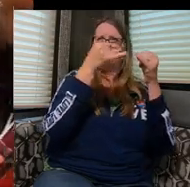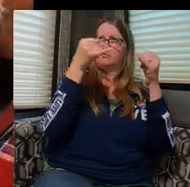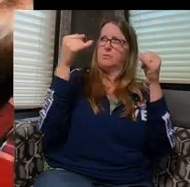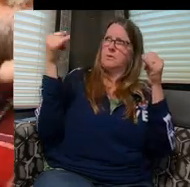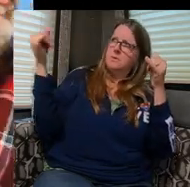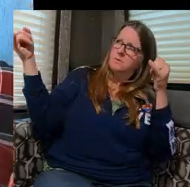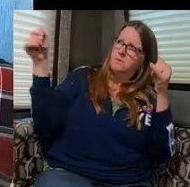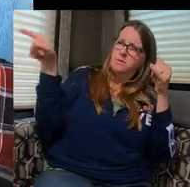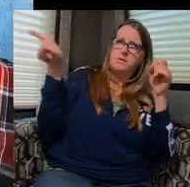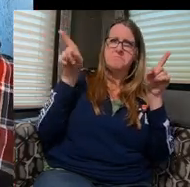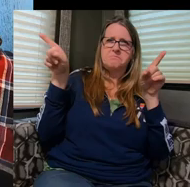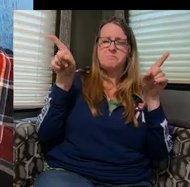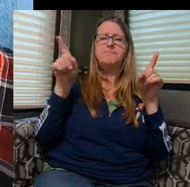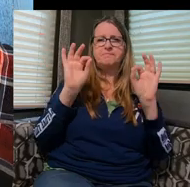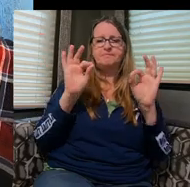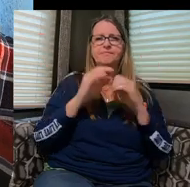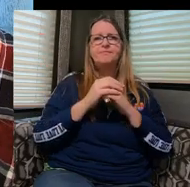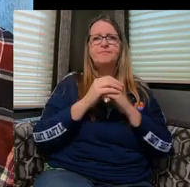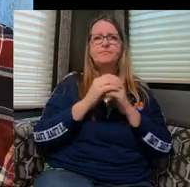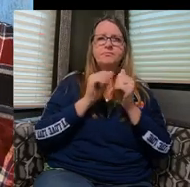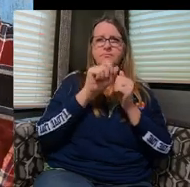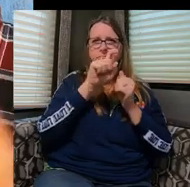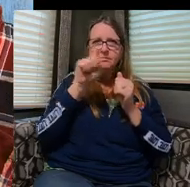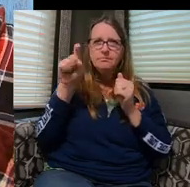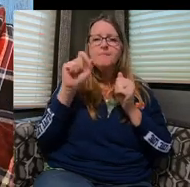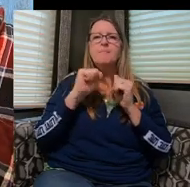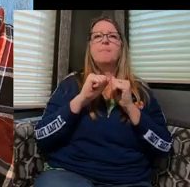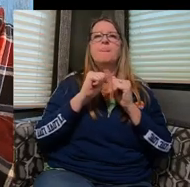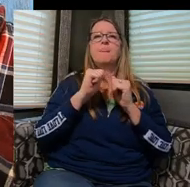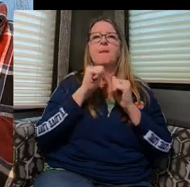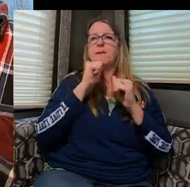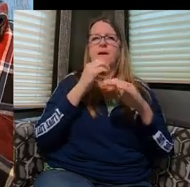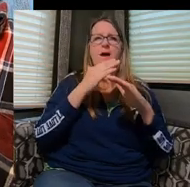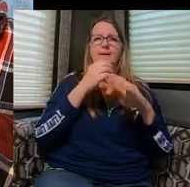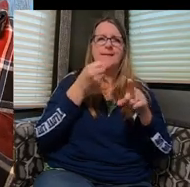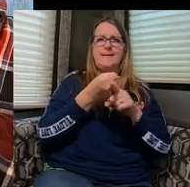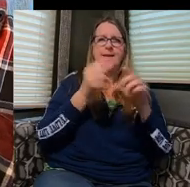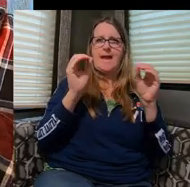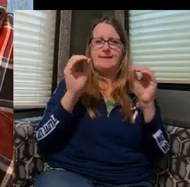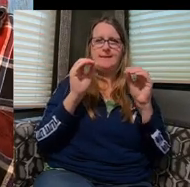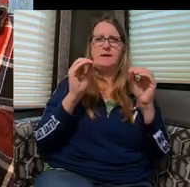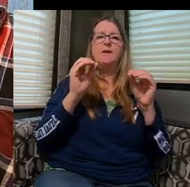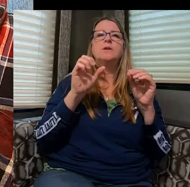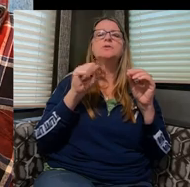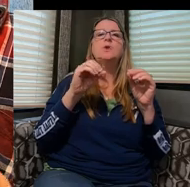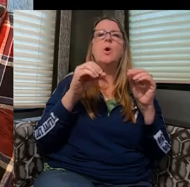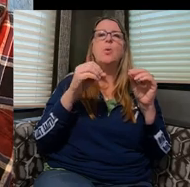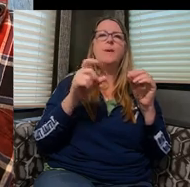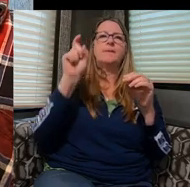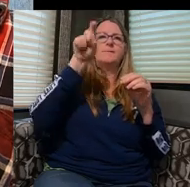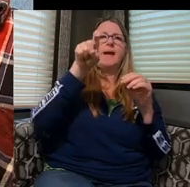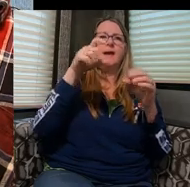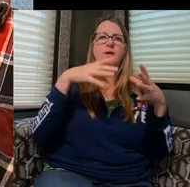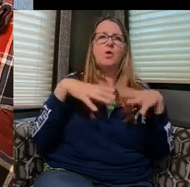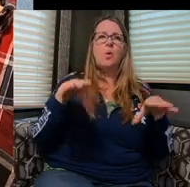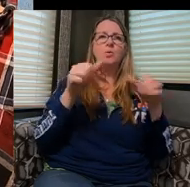here. Let's just run a line across with hangers and not hit anything. So we'll be able to